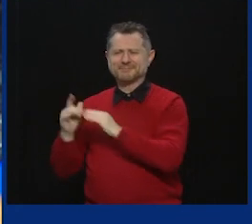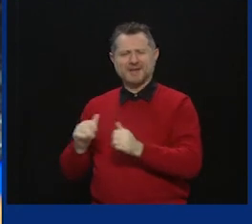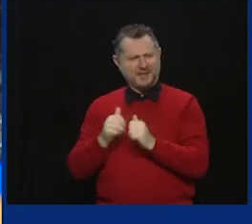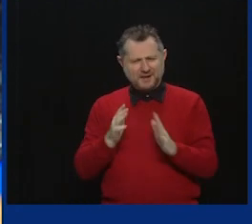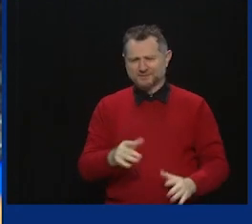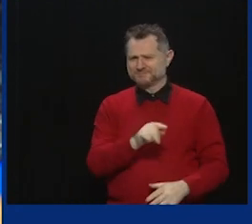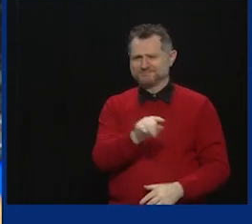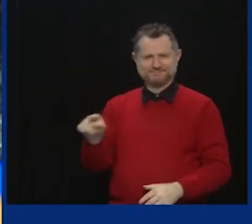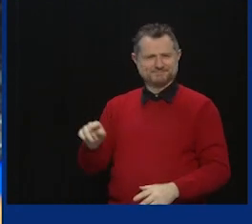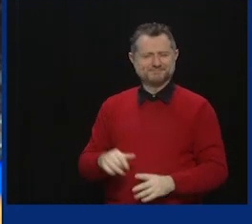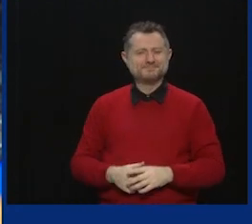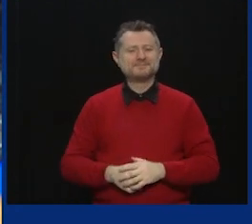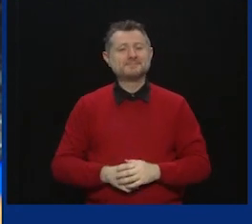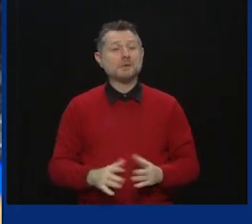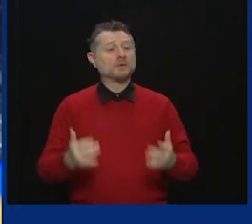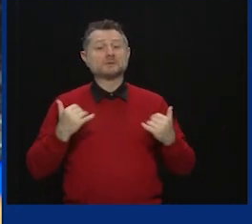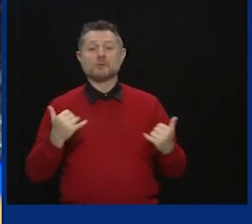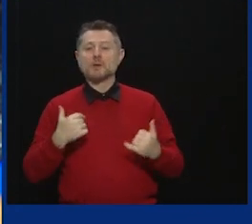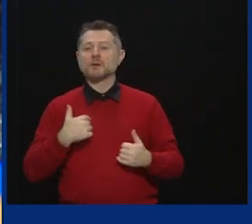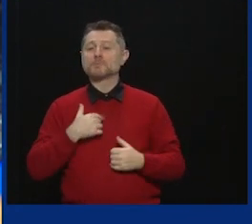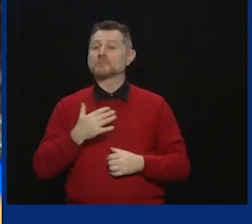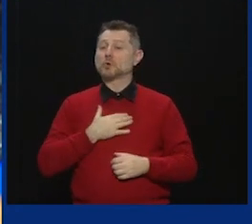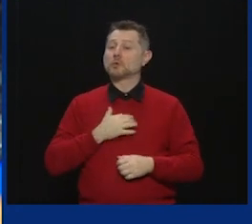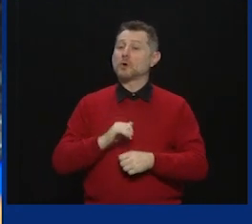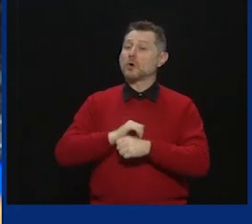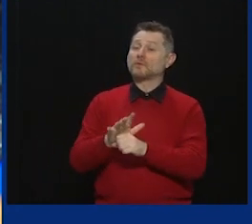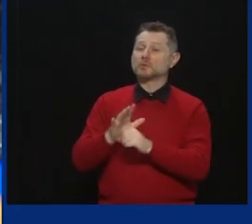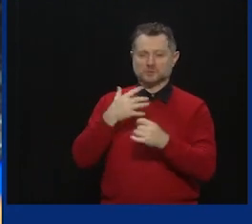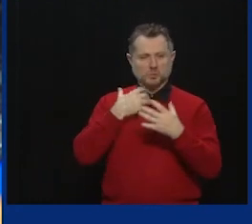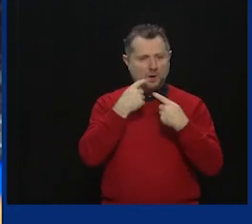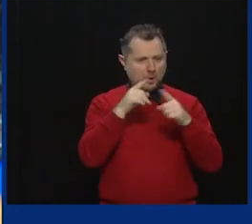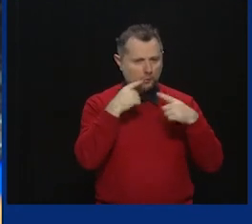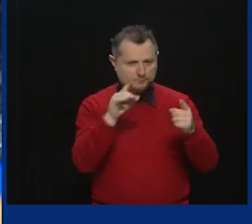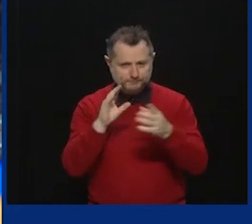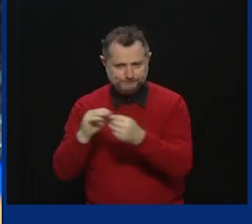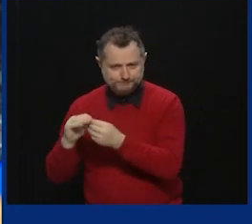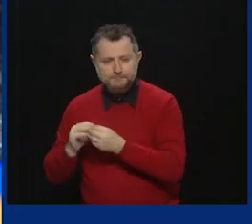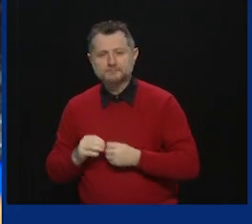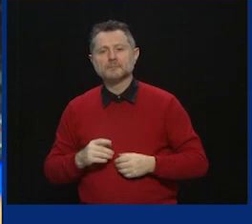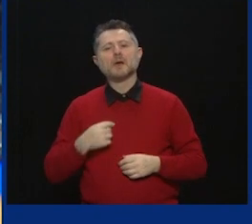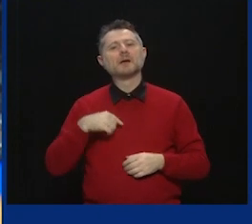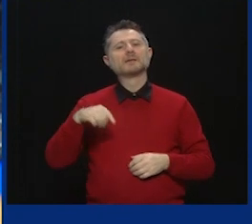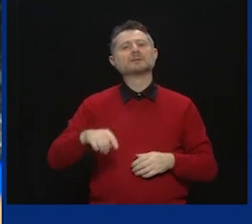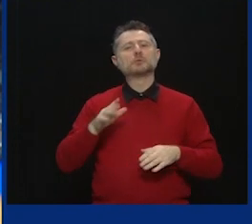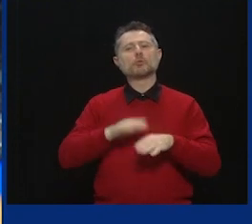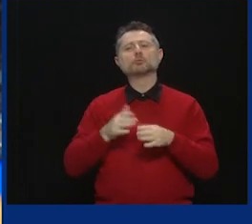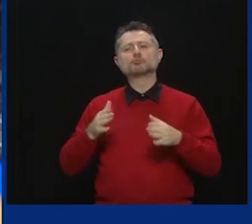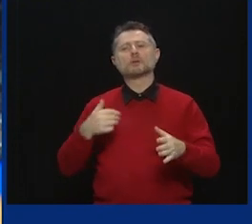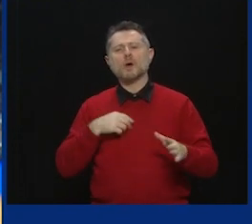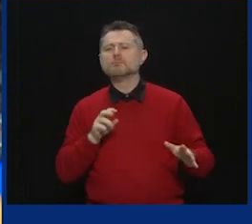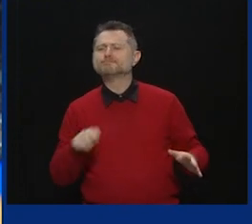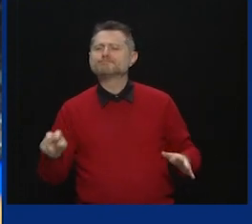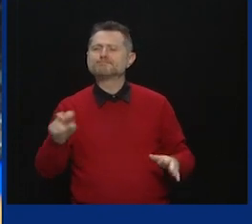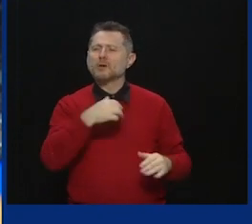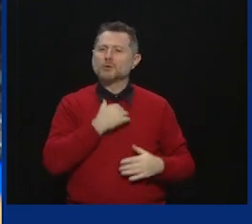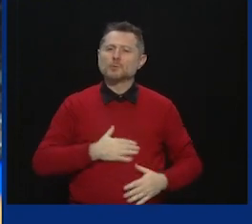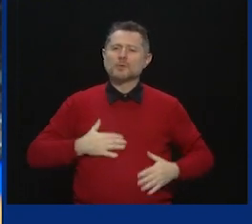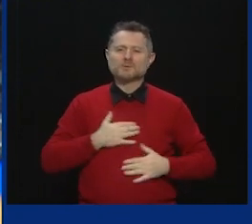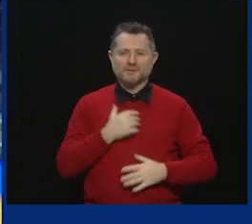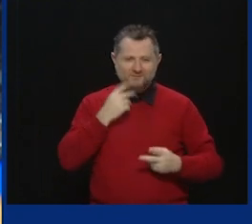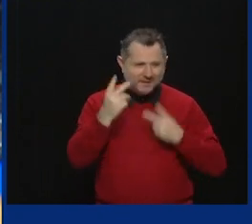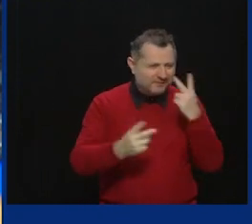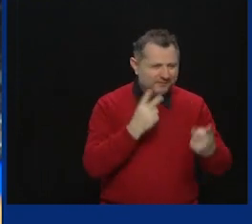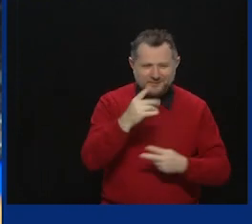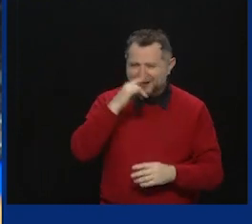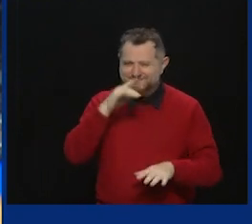Well, today I'm taking my COVID briefing on the road. It's a lot more exciting than being in the office all the time, and I love to come out and see the kids. And I also know that this is